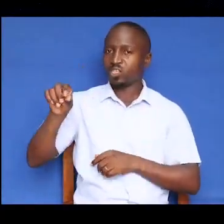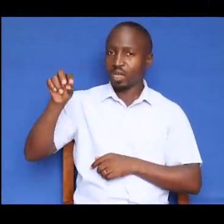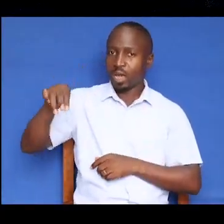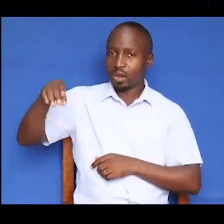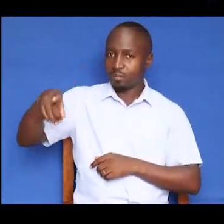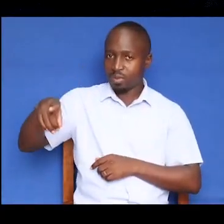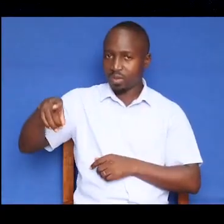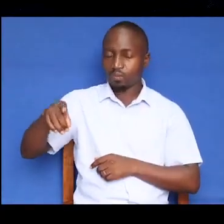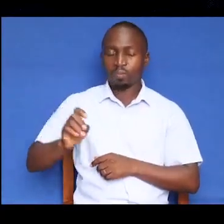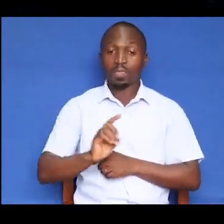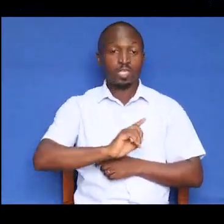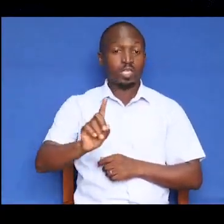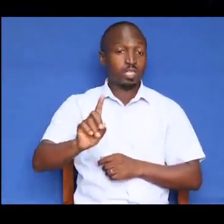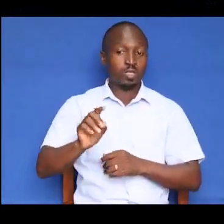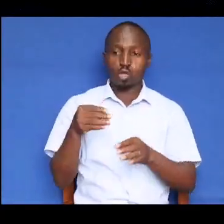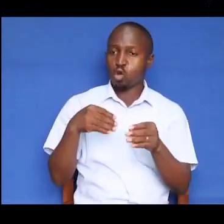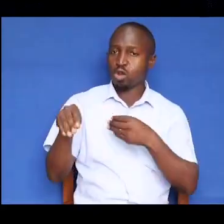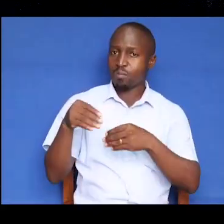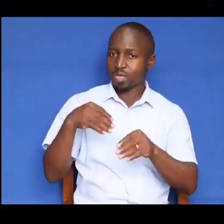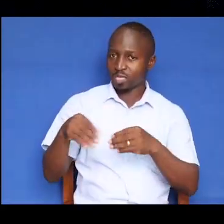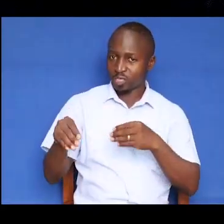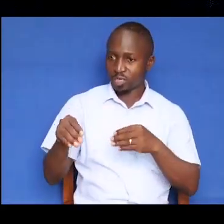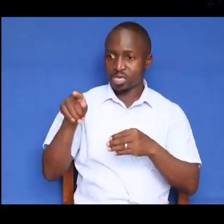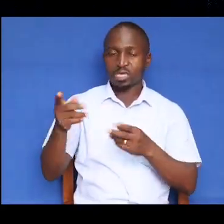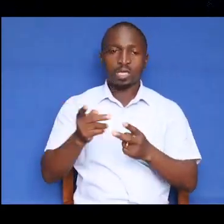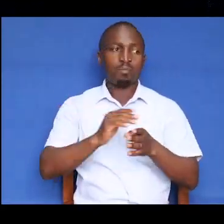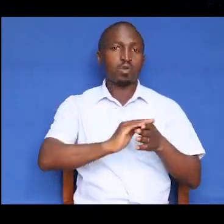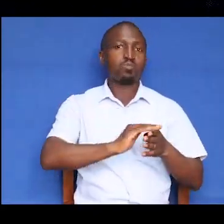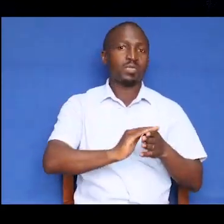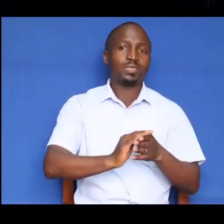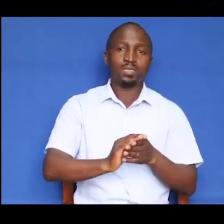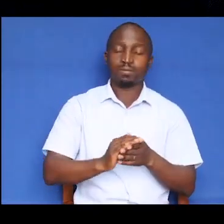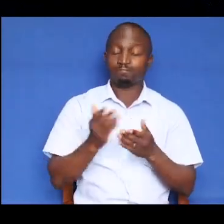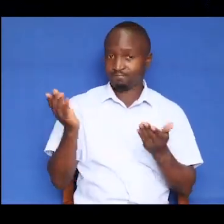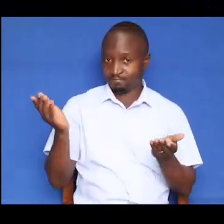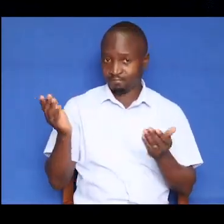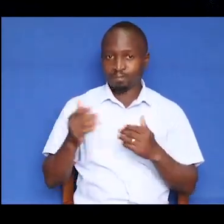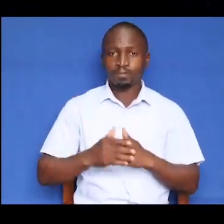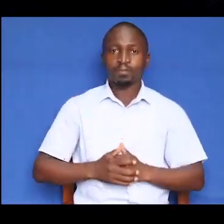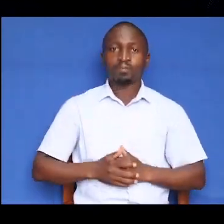taking depreciation, which is capital expenses or expenditure. So here